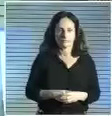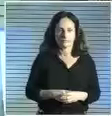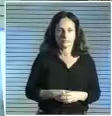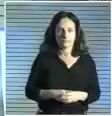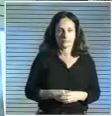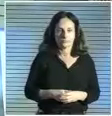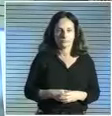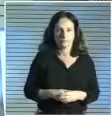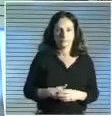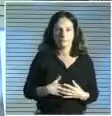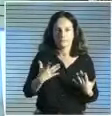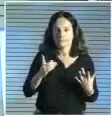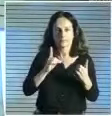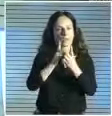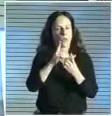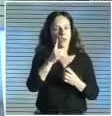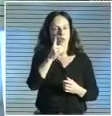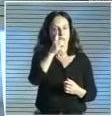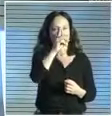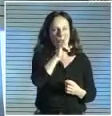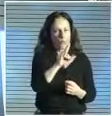in terms of Tell us more.